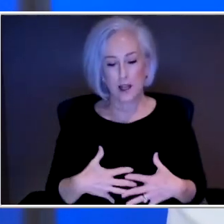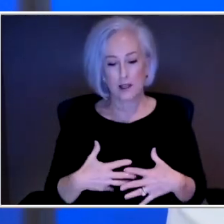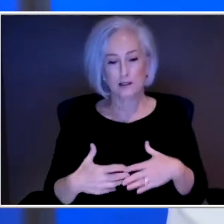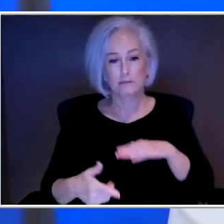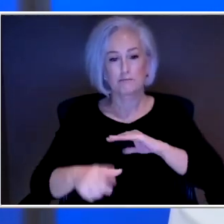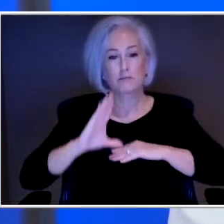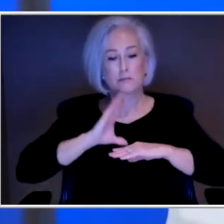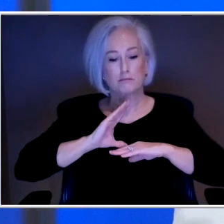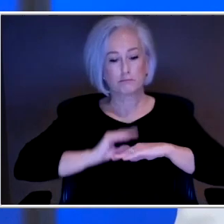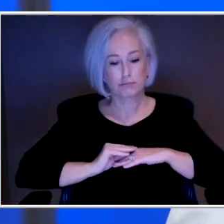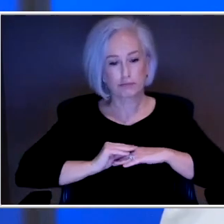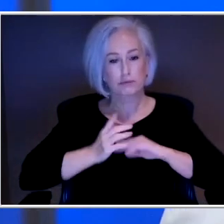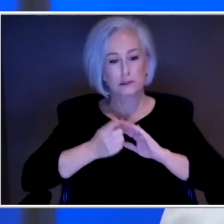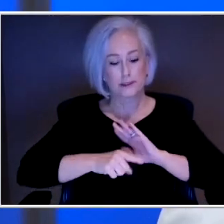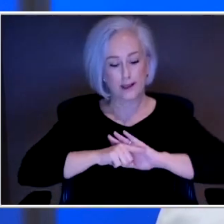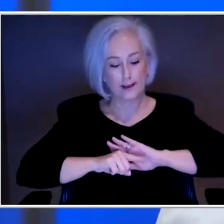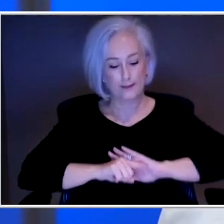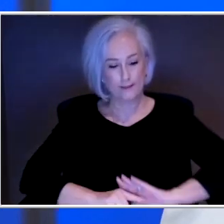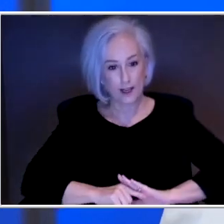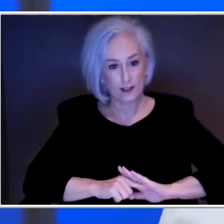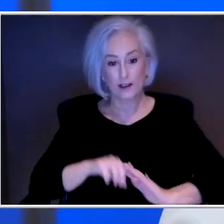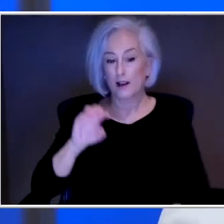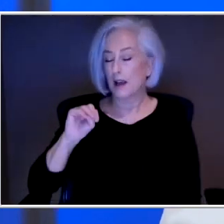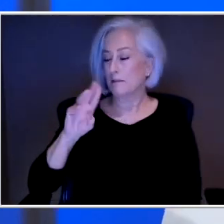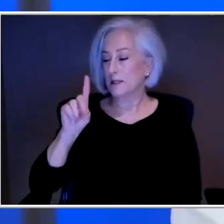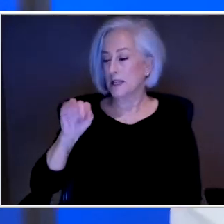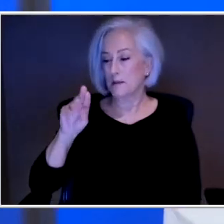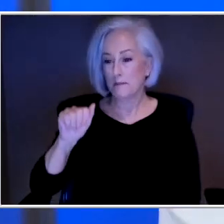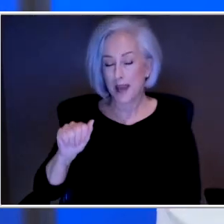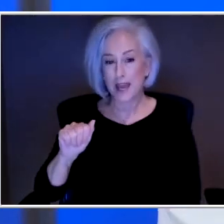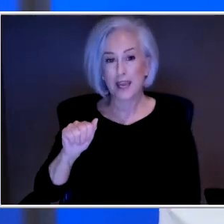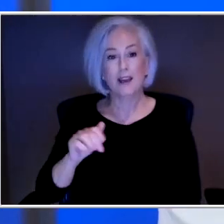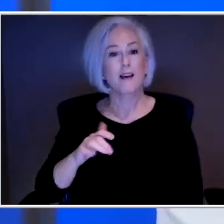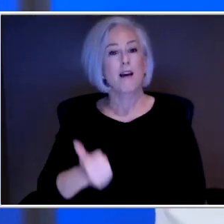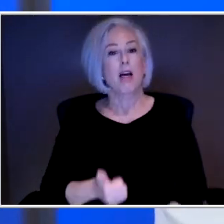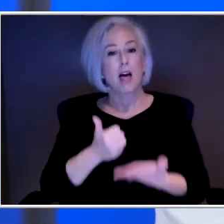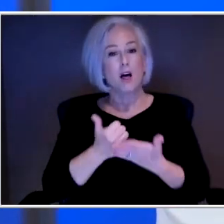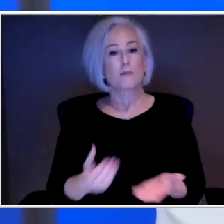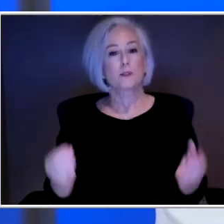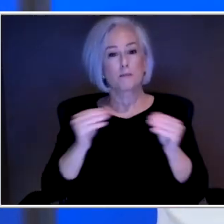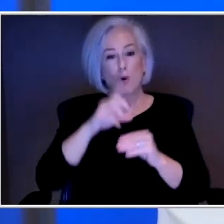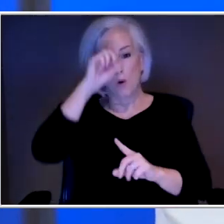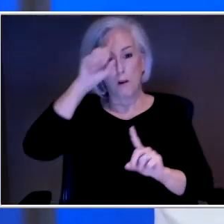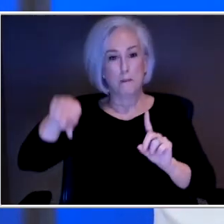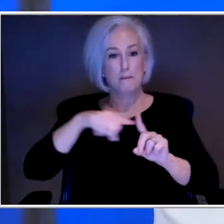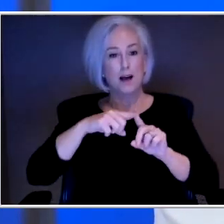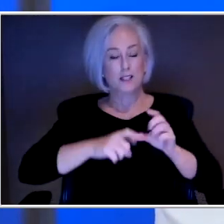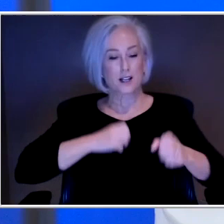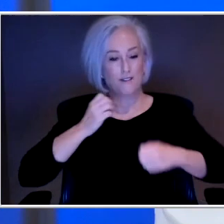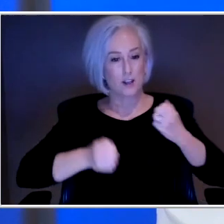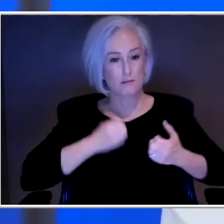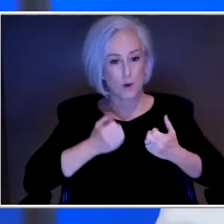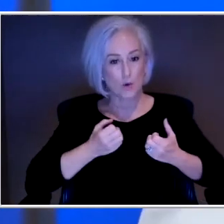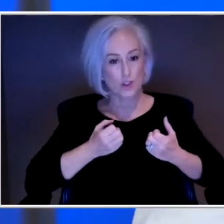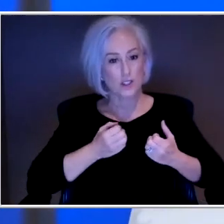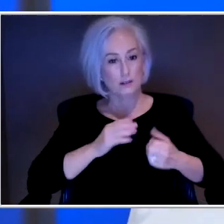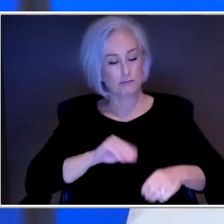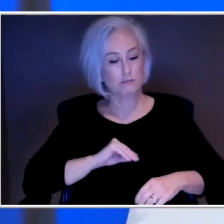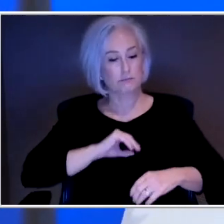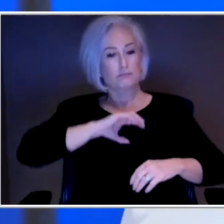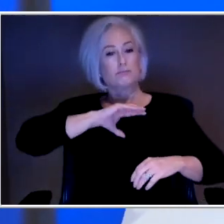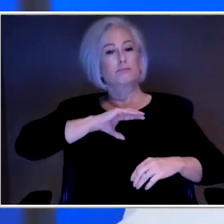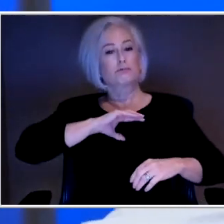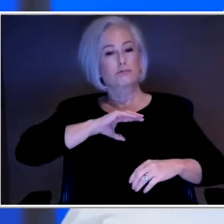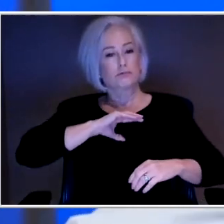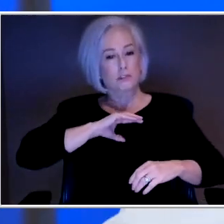MDMA basically improves their ability to experience empathy and positive emotion. And so it's doing that via a serotonin mechanism as opposed to a